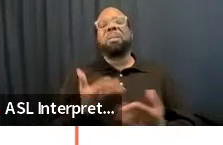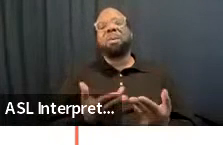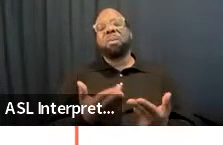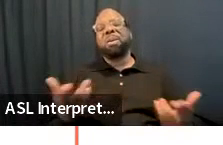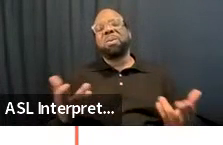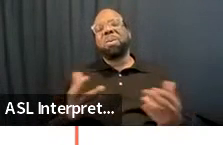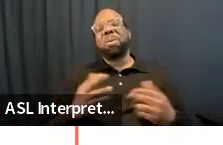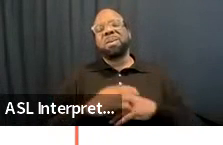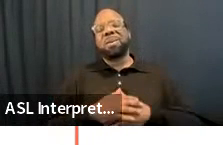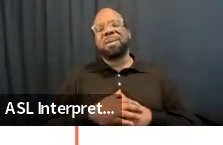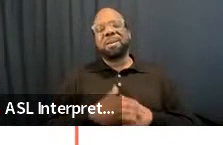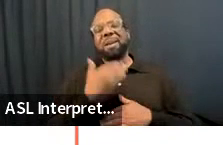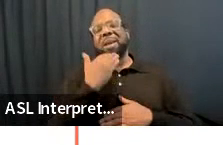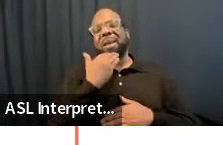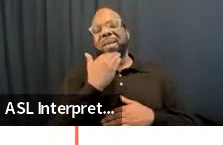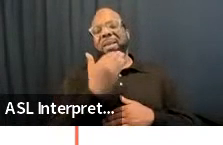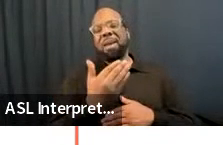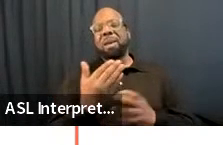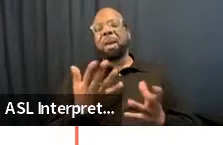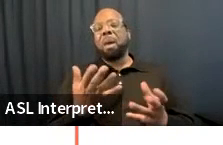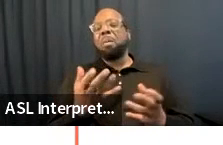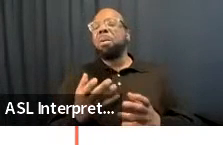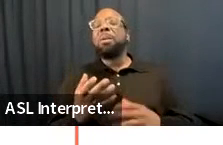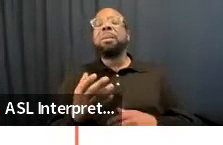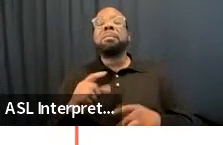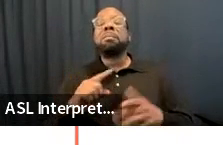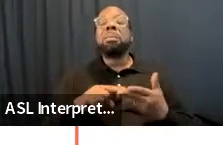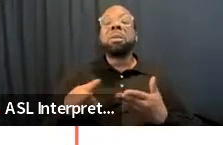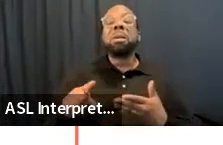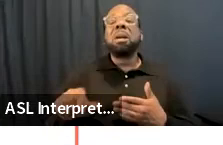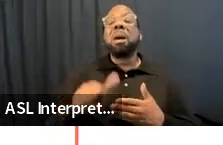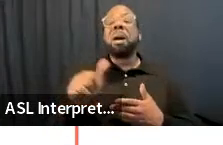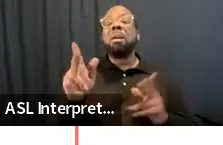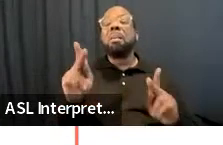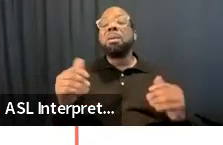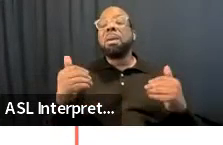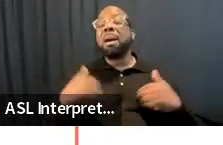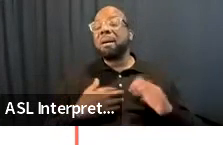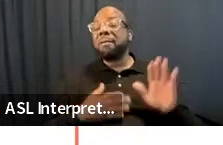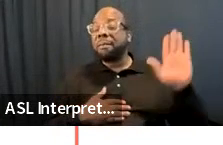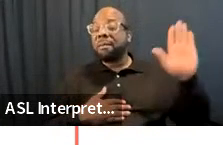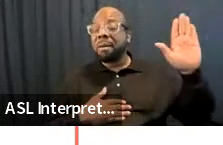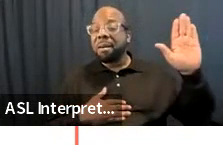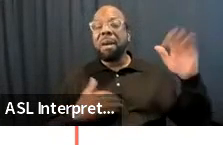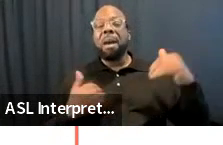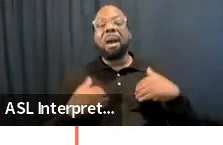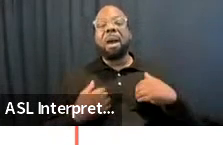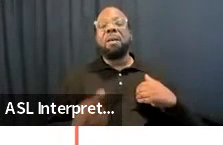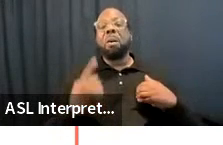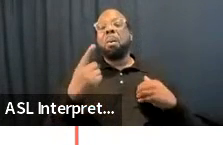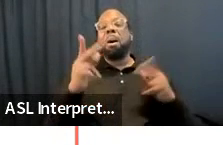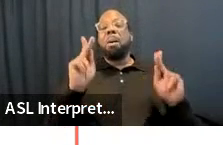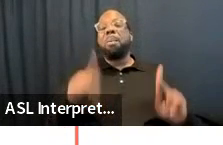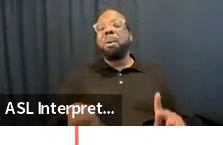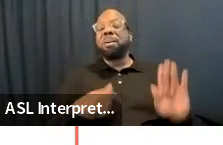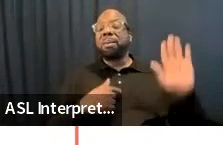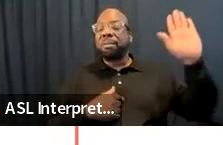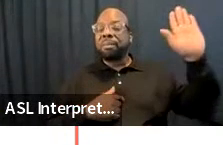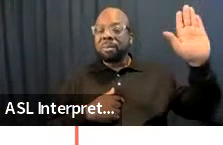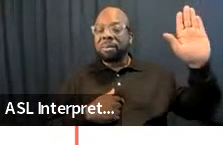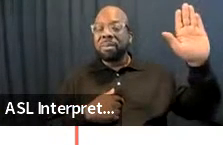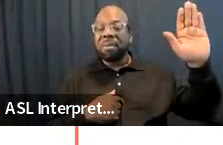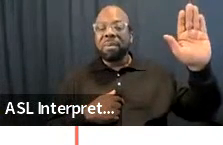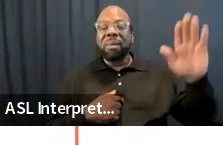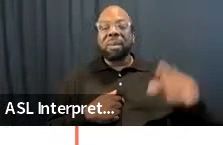Thank you. Just want to confirm a team. Is there anybody with a raised hand? We do have one raised hand currently. We have